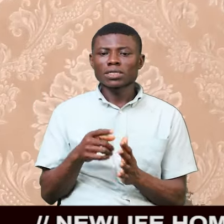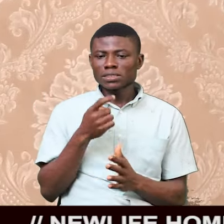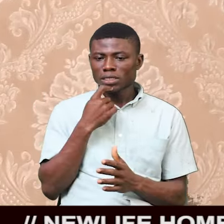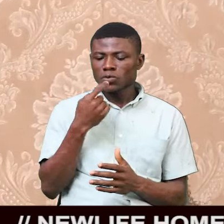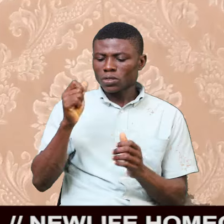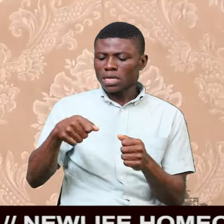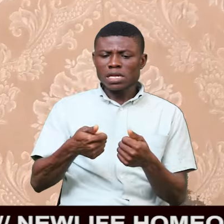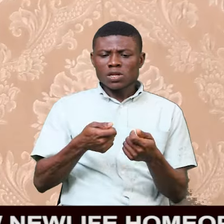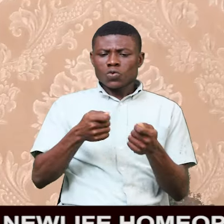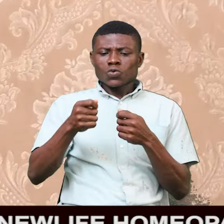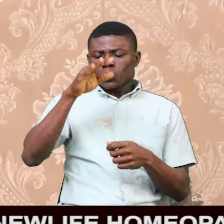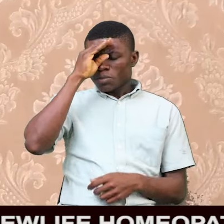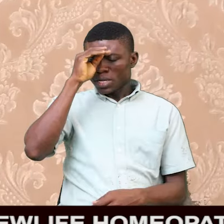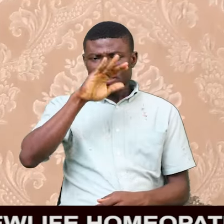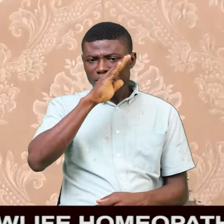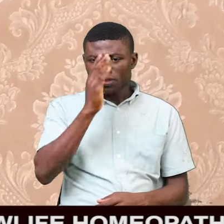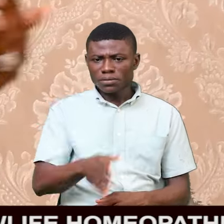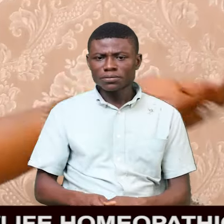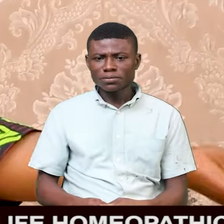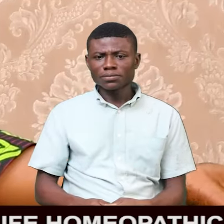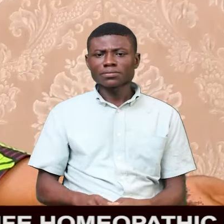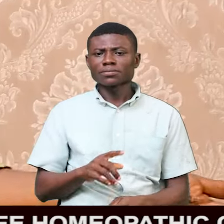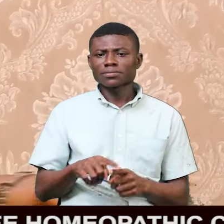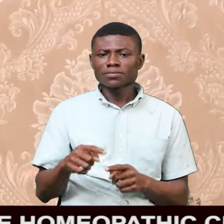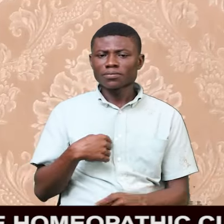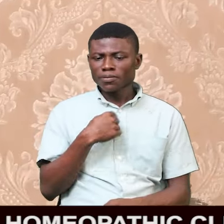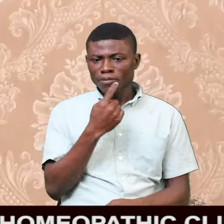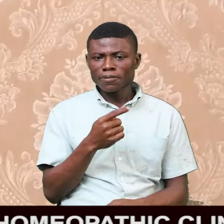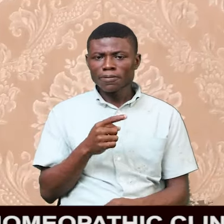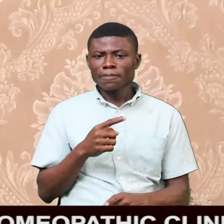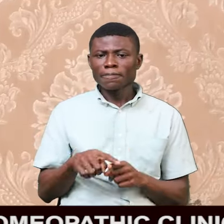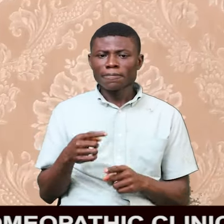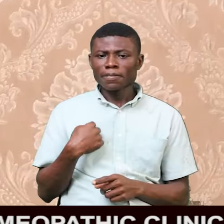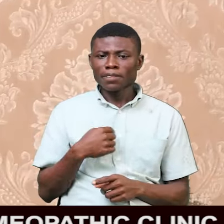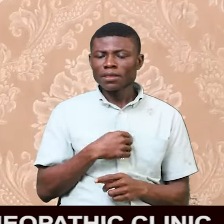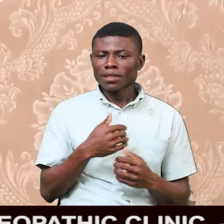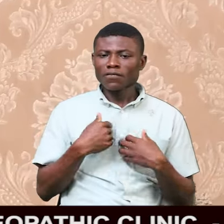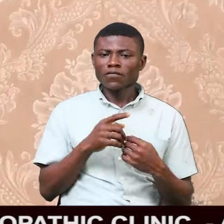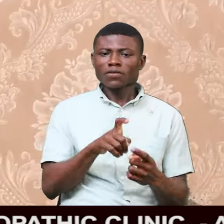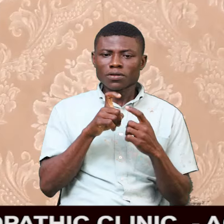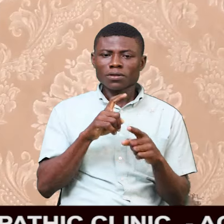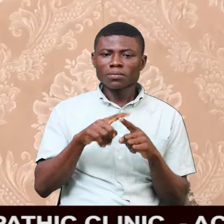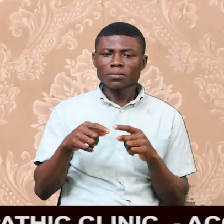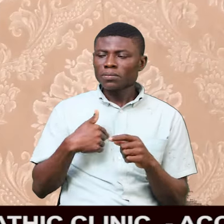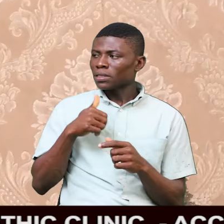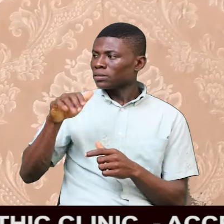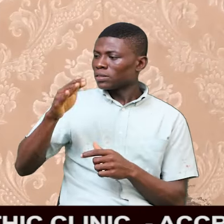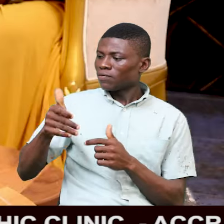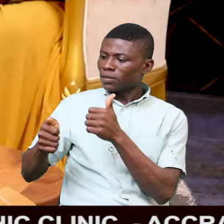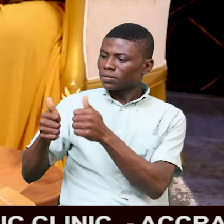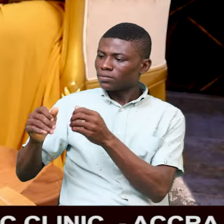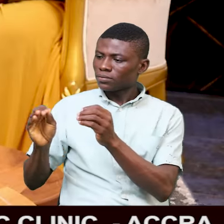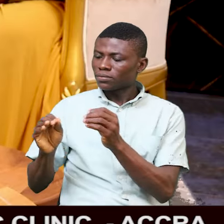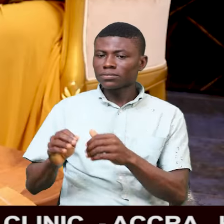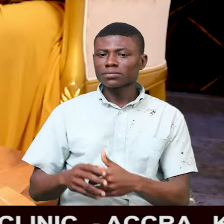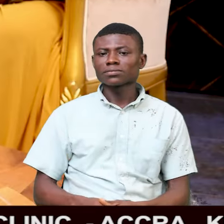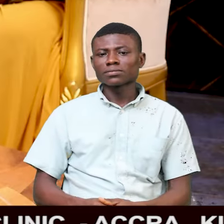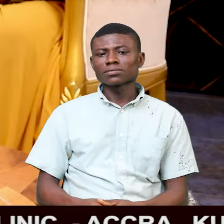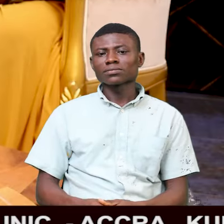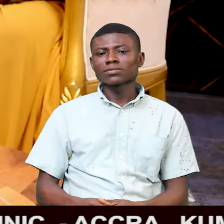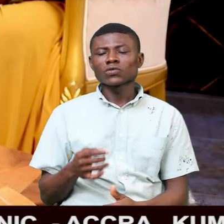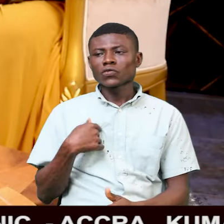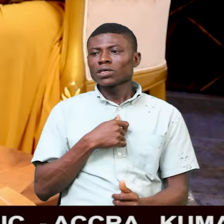authority over a man. Me catch up, or to her, make a say. Menene, ye nya argument, ye coming did in a tender. Book win